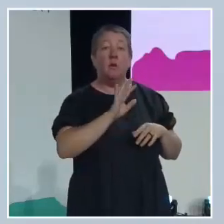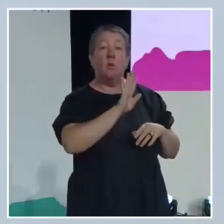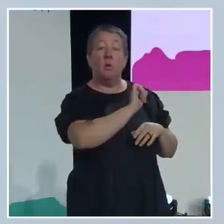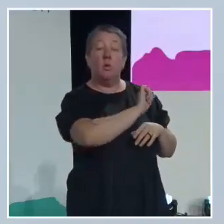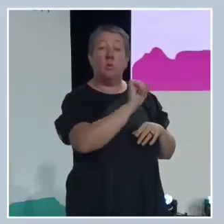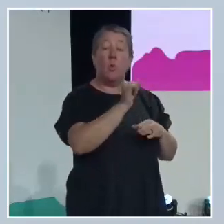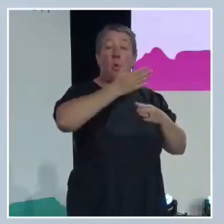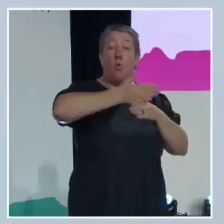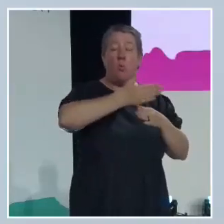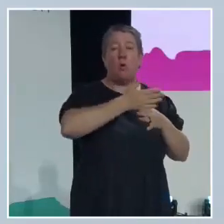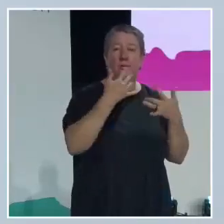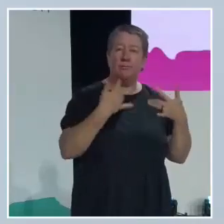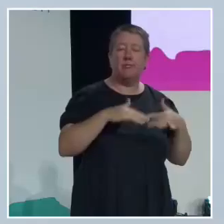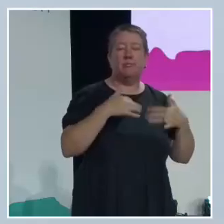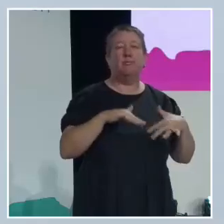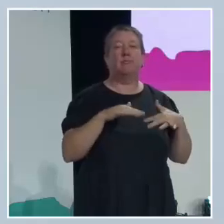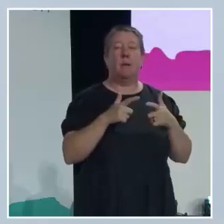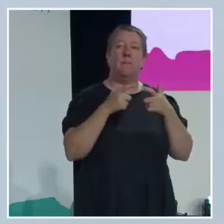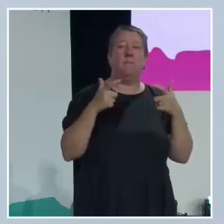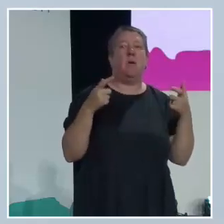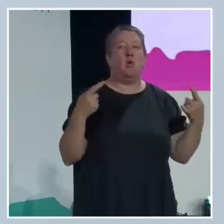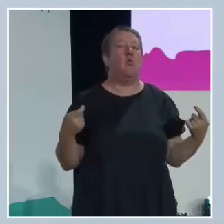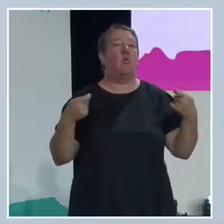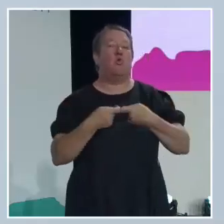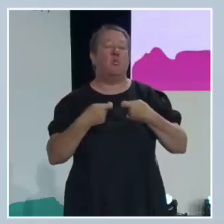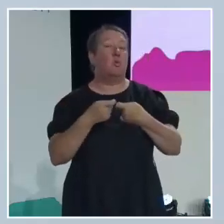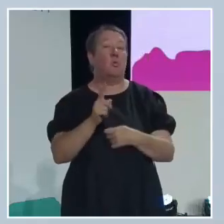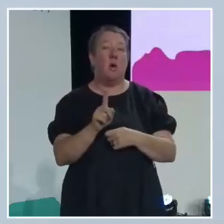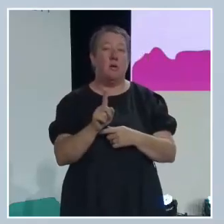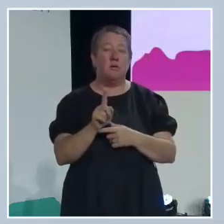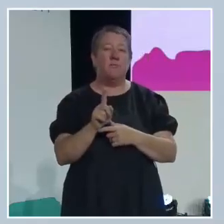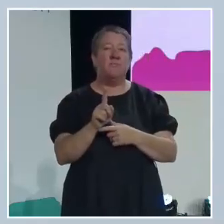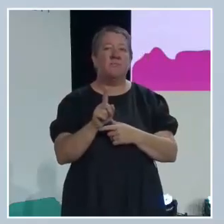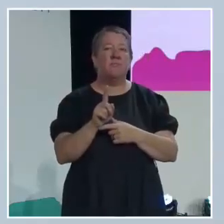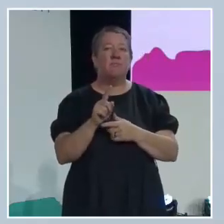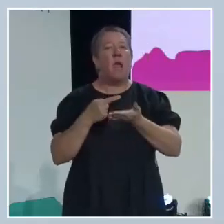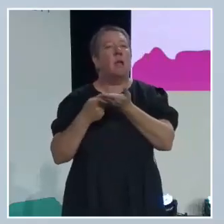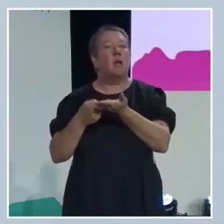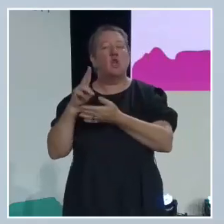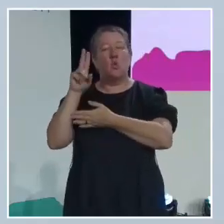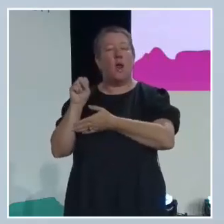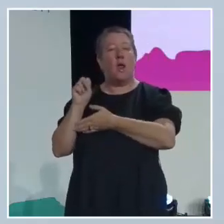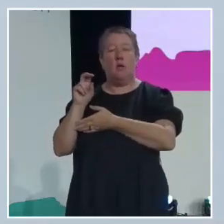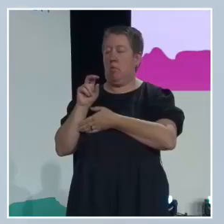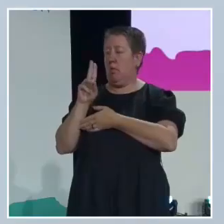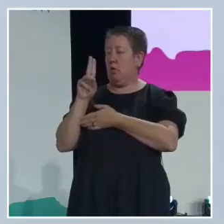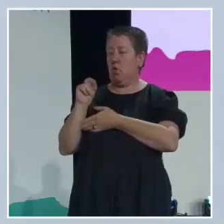been the very substantial contributions to the discussion process at the UN for